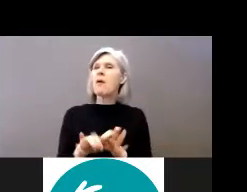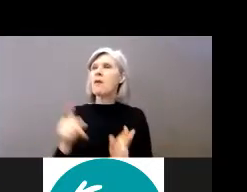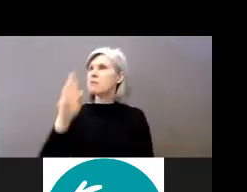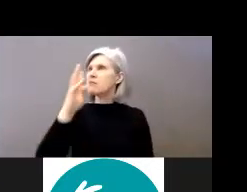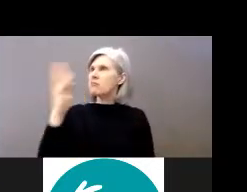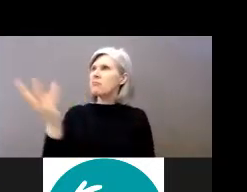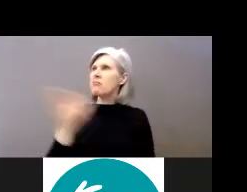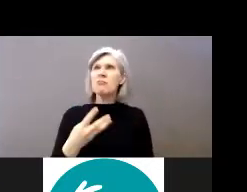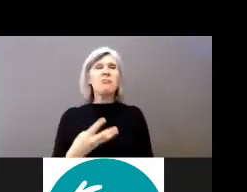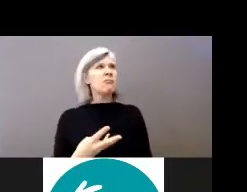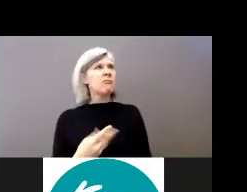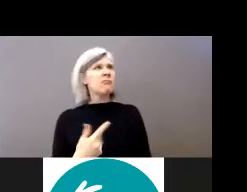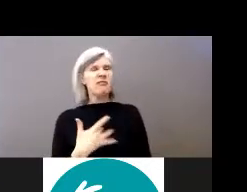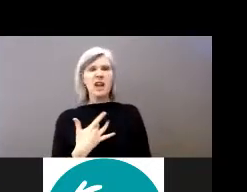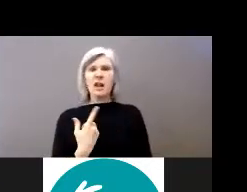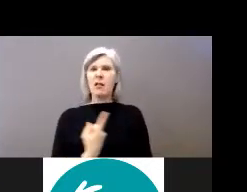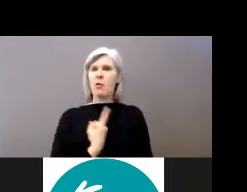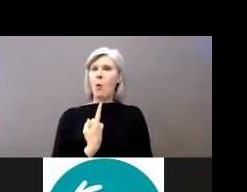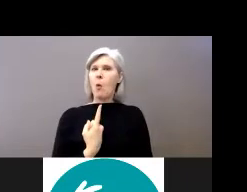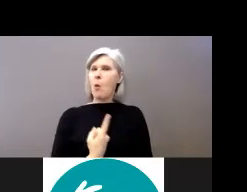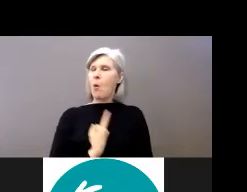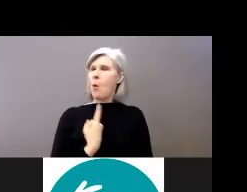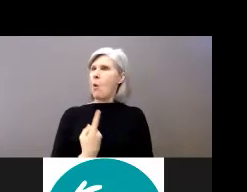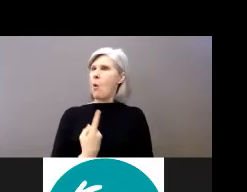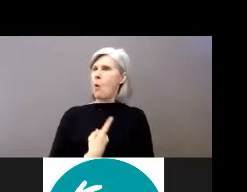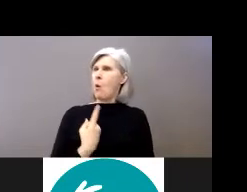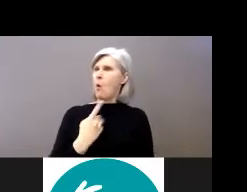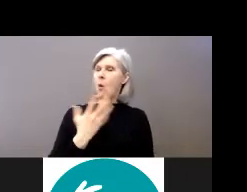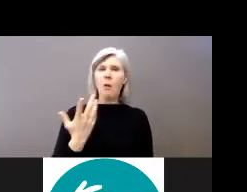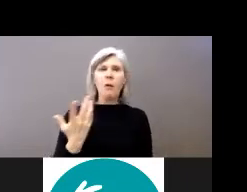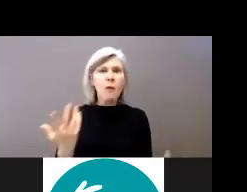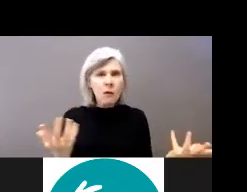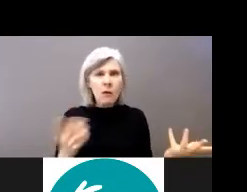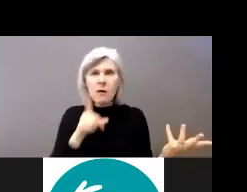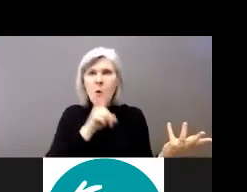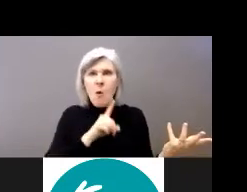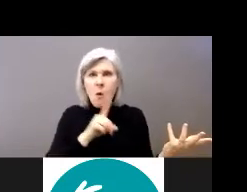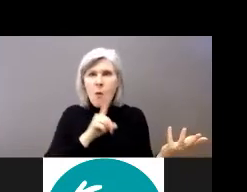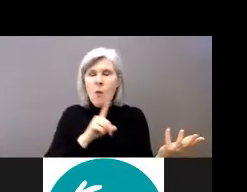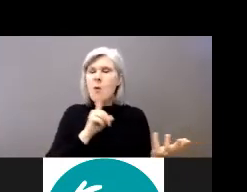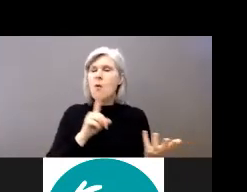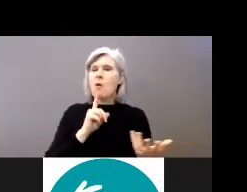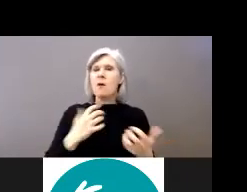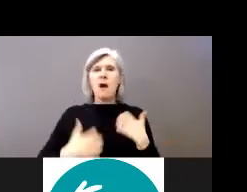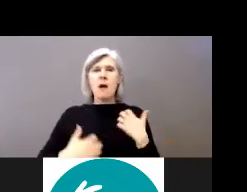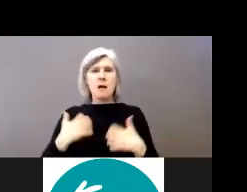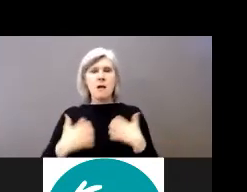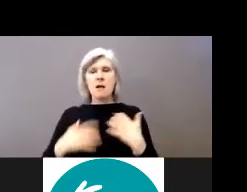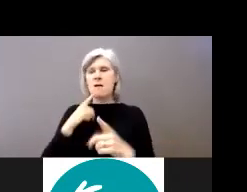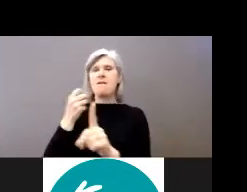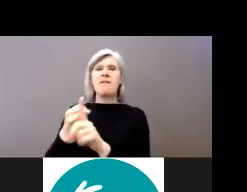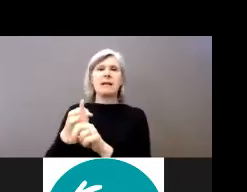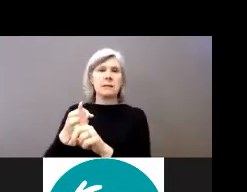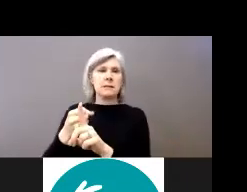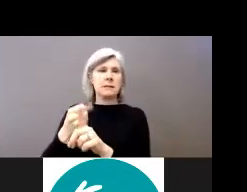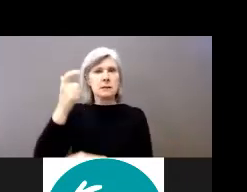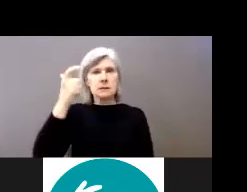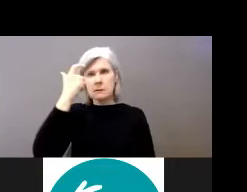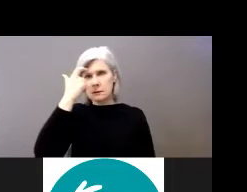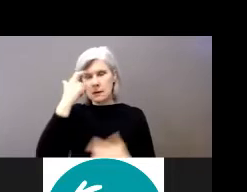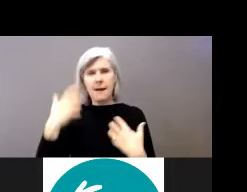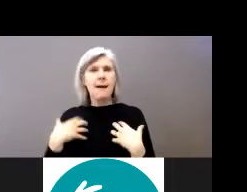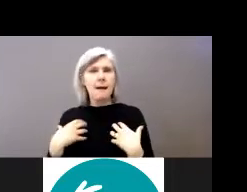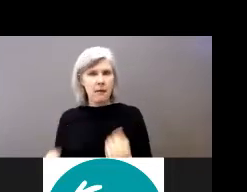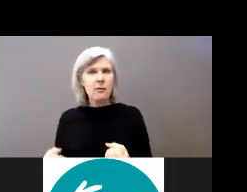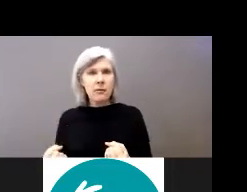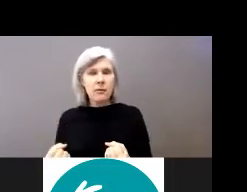and isolated. And this affects their physical and mental health. And there's biological, but also psychosocial mechanisms